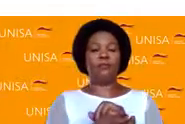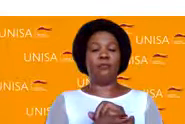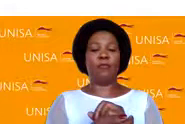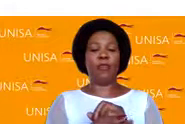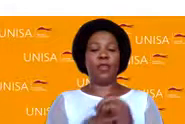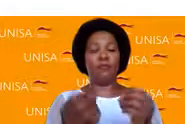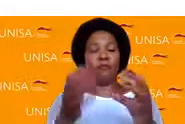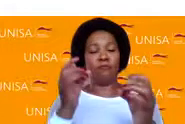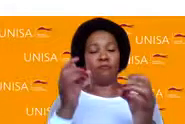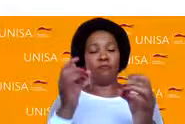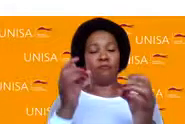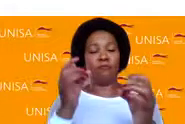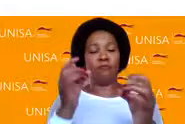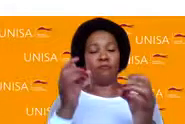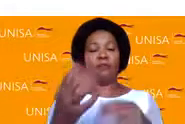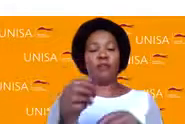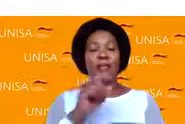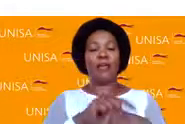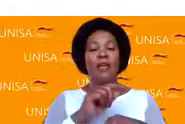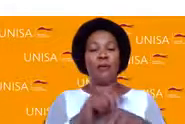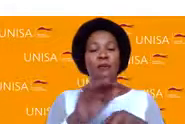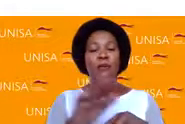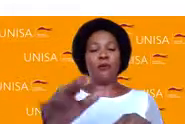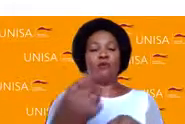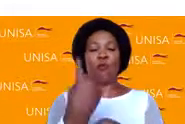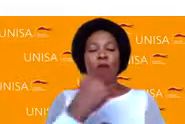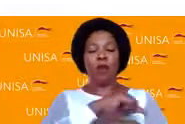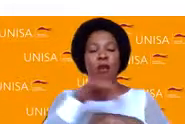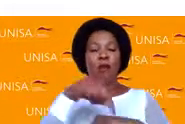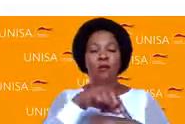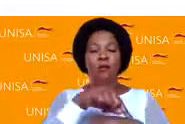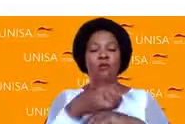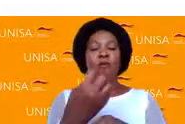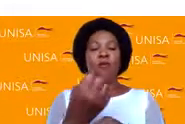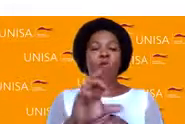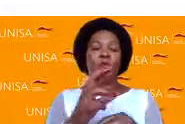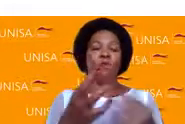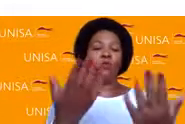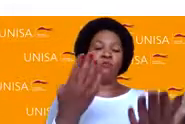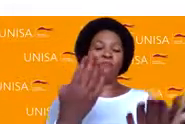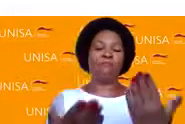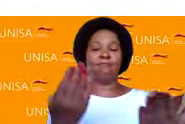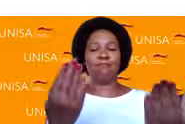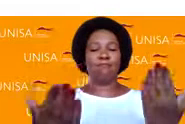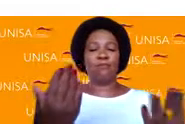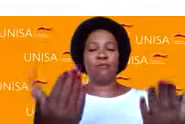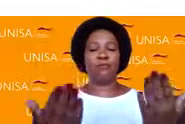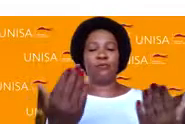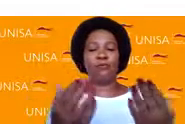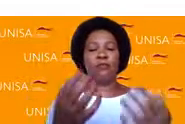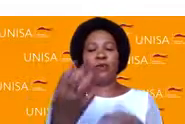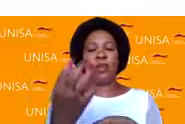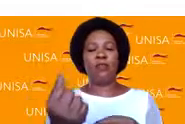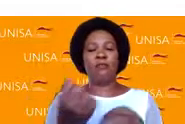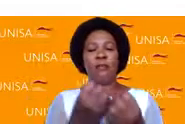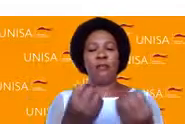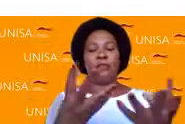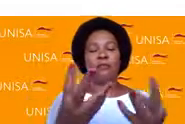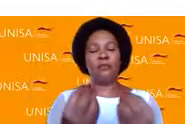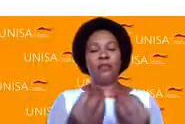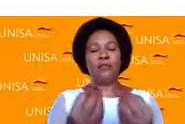instructions whether it's a time-based, you've only got 1 hour, or whether you have multiple attempts as